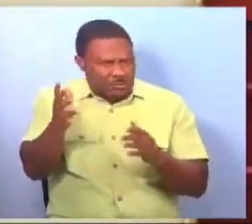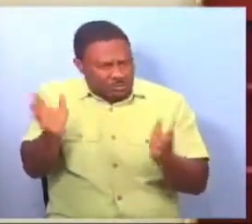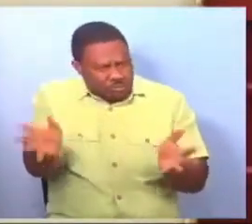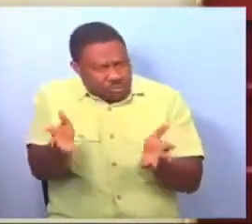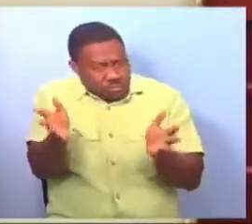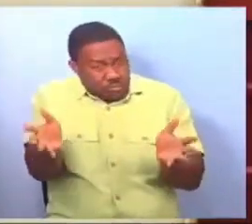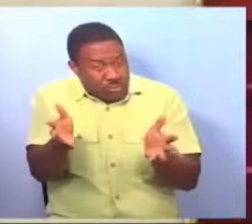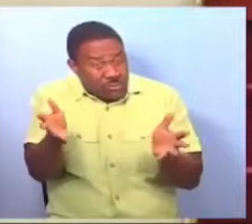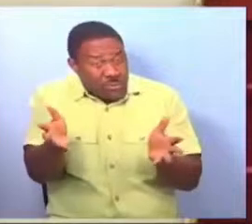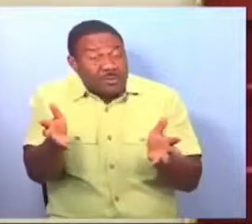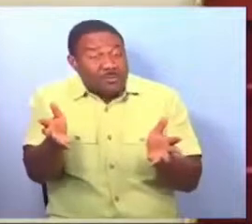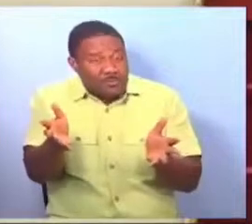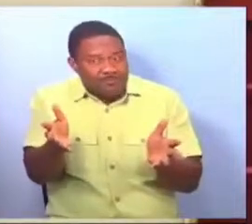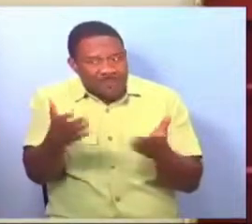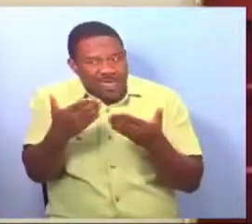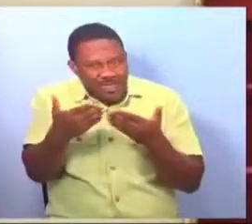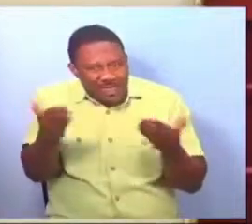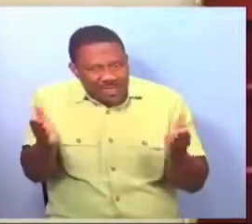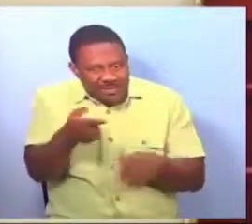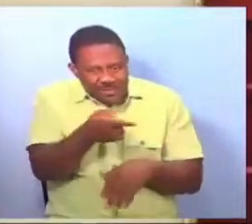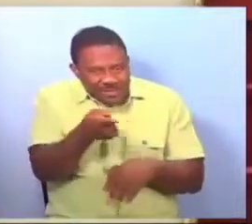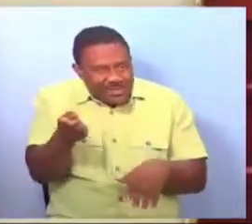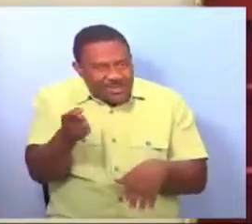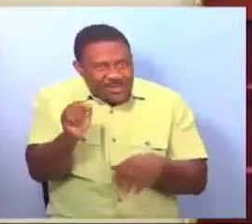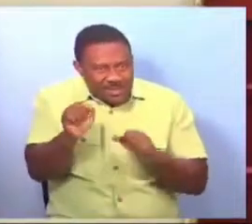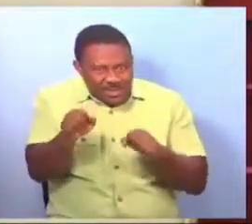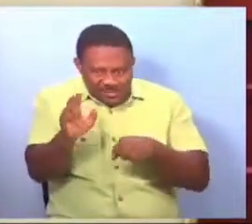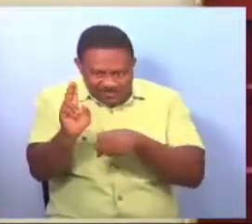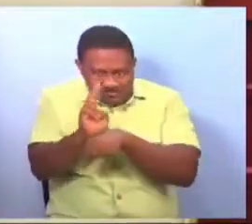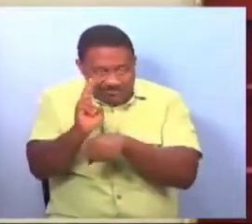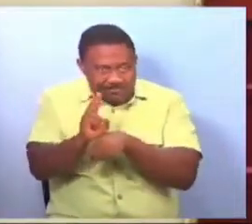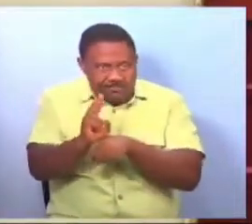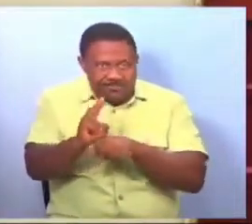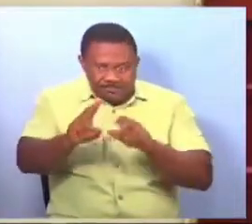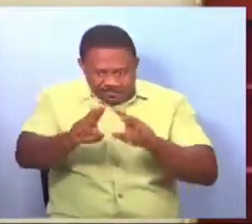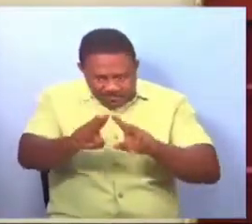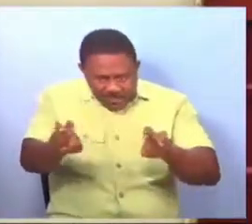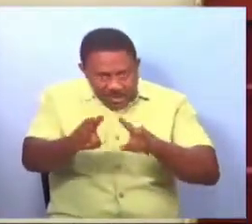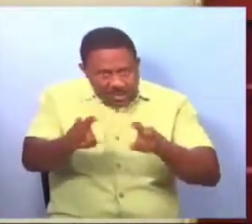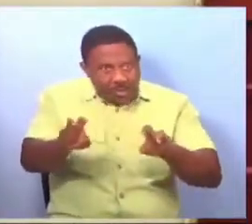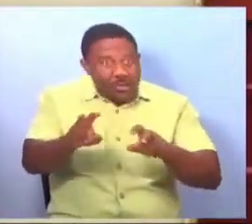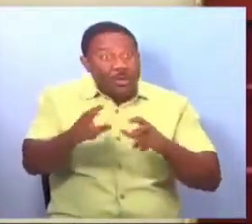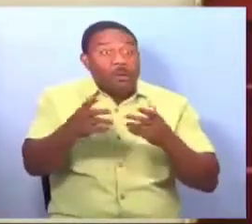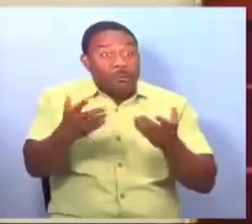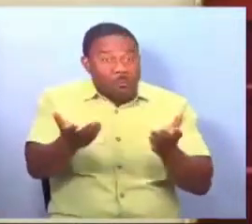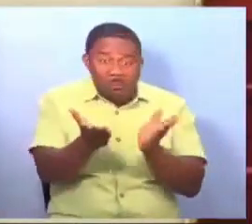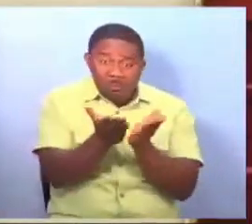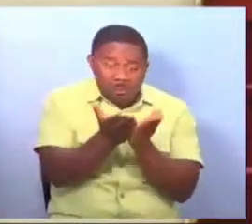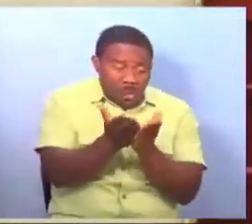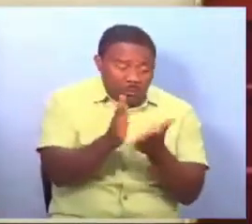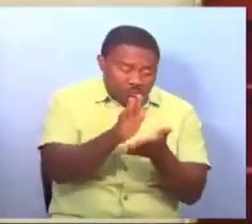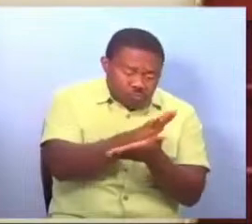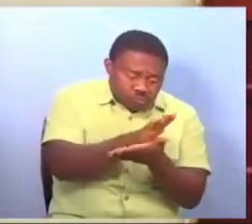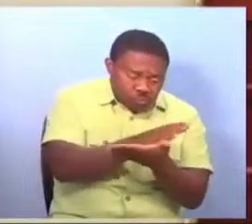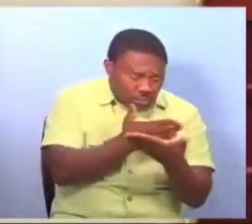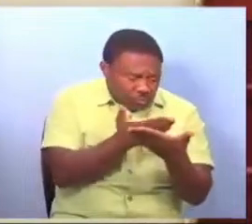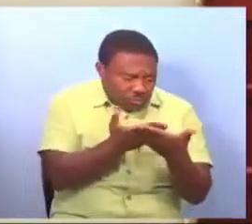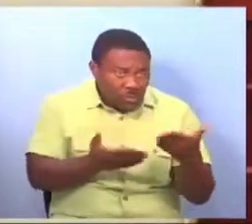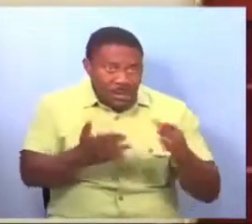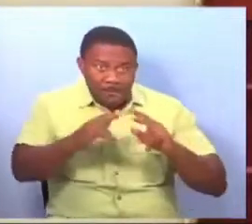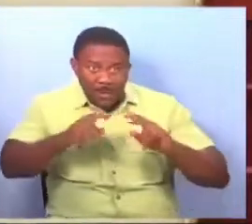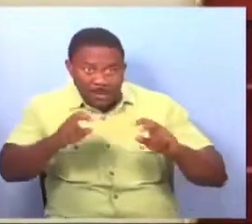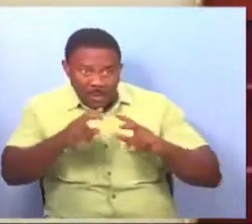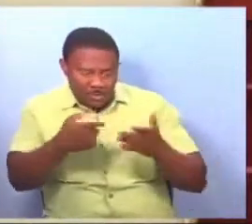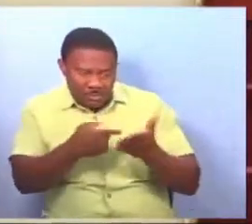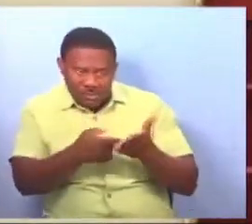things like this so that we can use the research to resource the agencies that need to be resourced. Because many